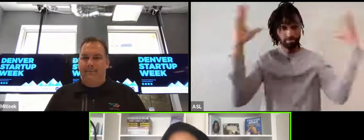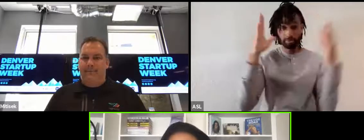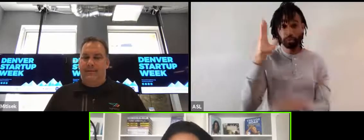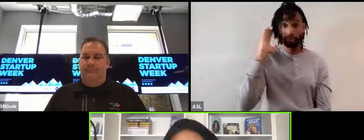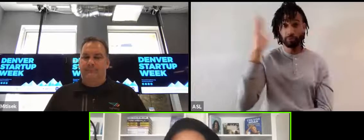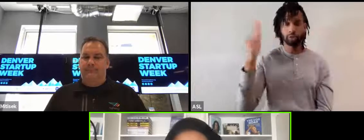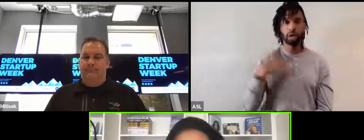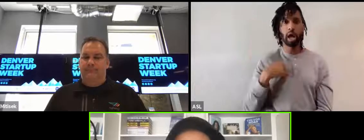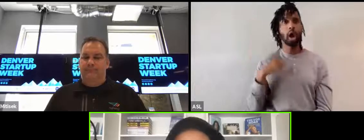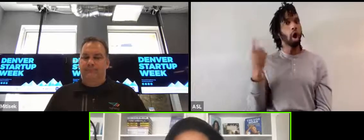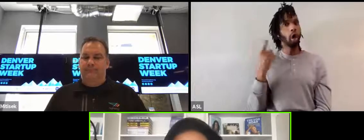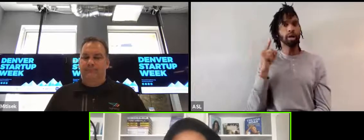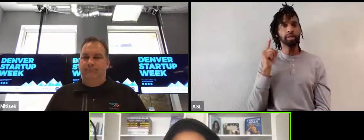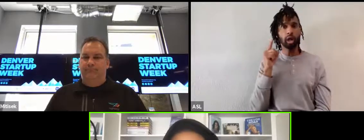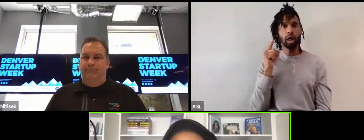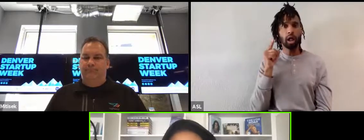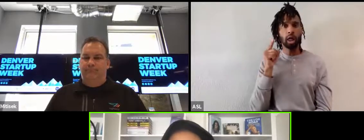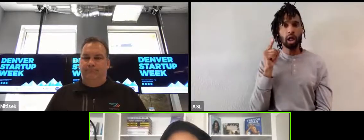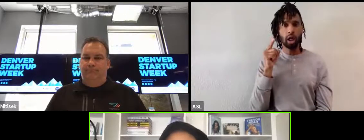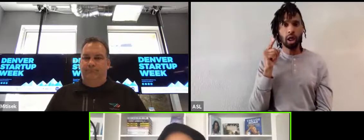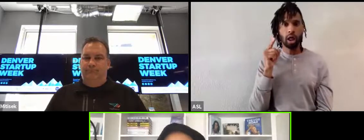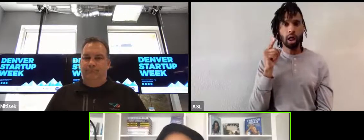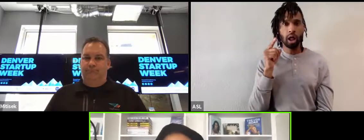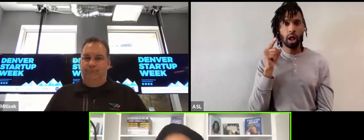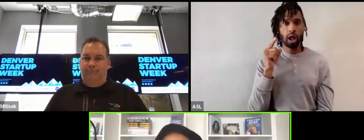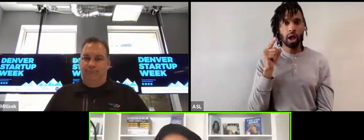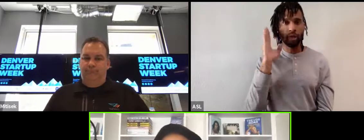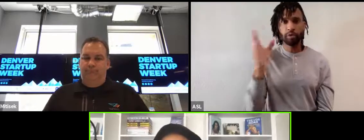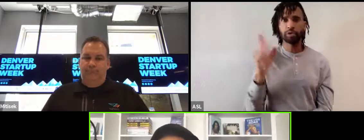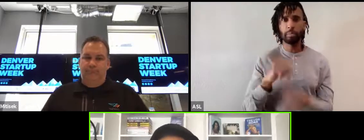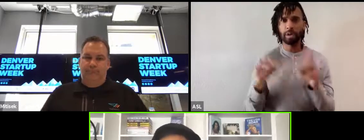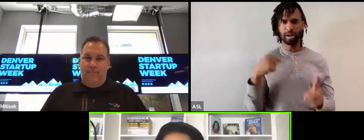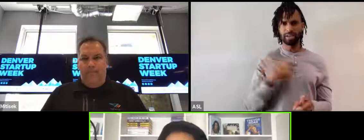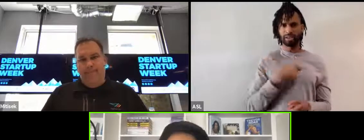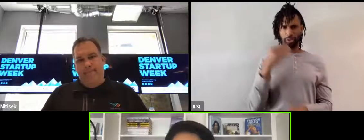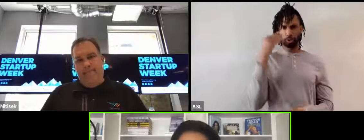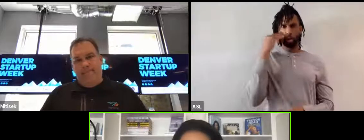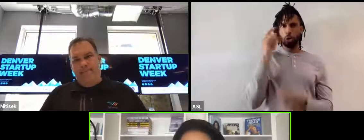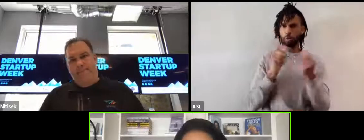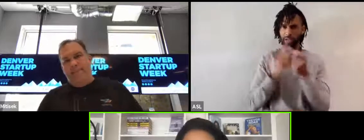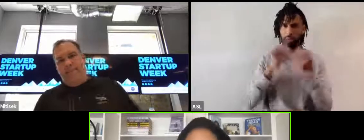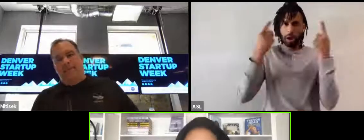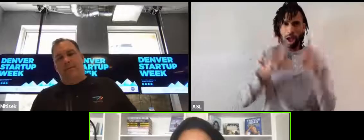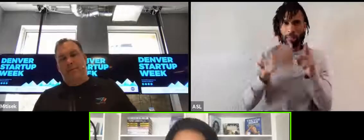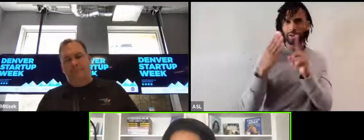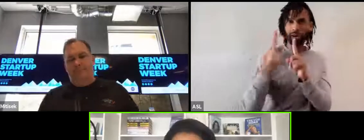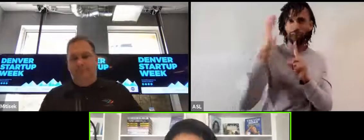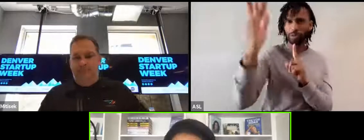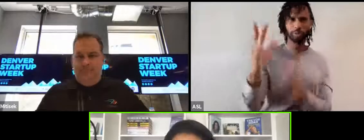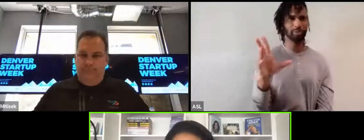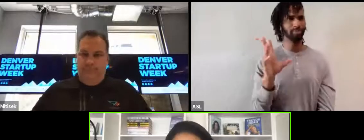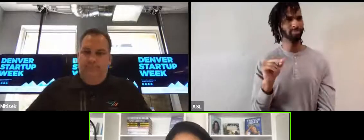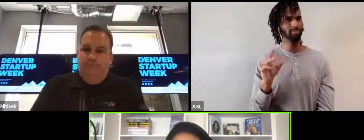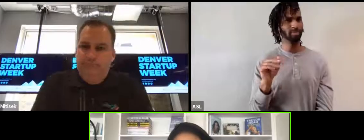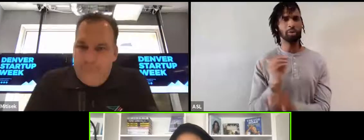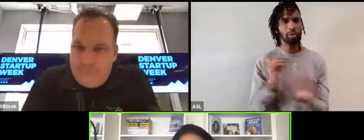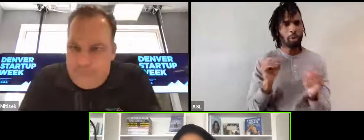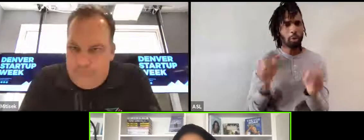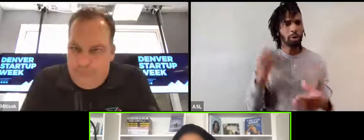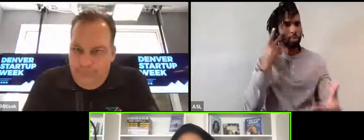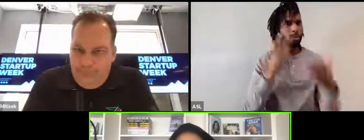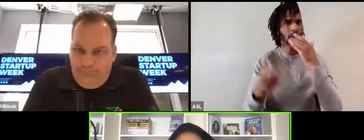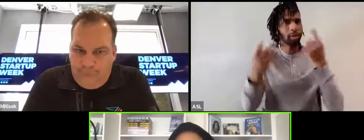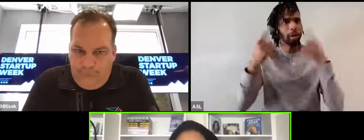walk towards what I want that future to look like, but none of us know for sure what's going to happen. Did any of us predict this year, last year? Any of us, right?